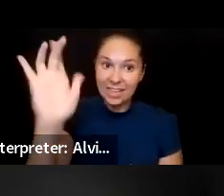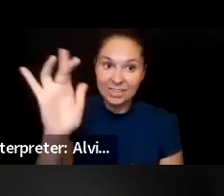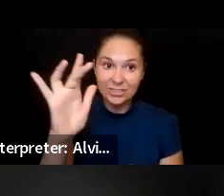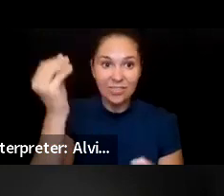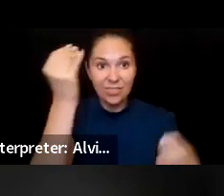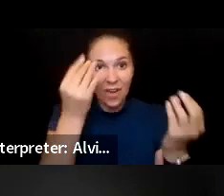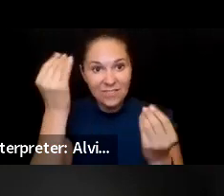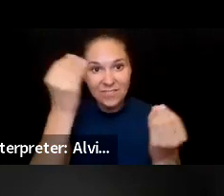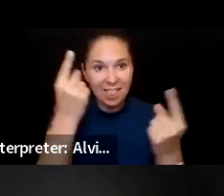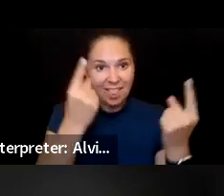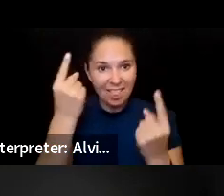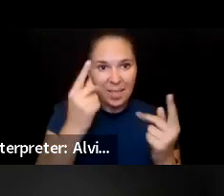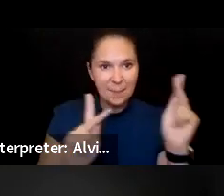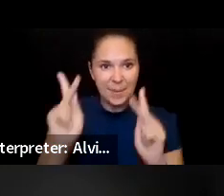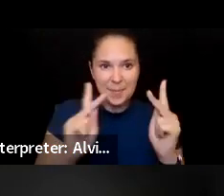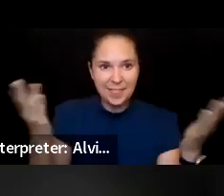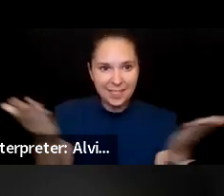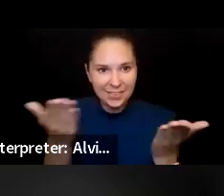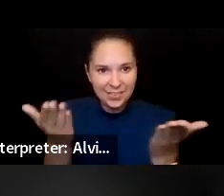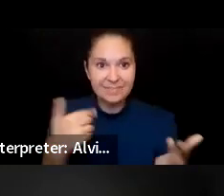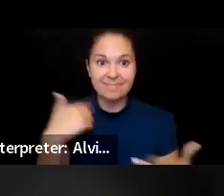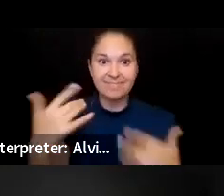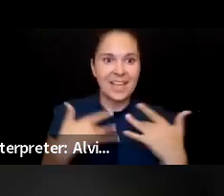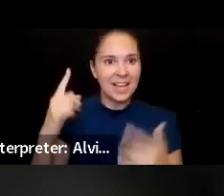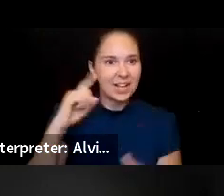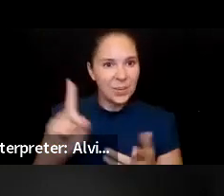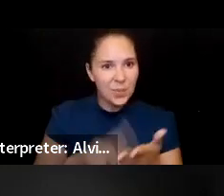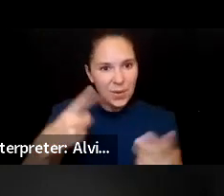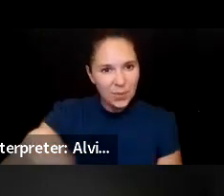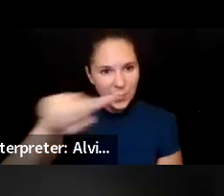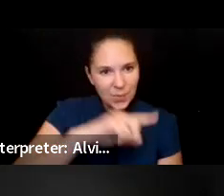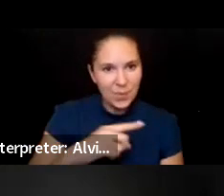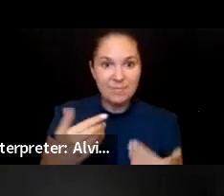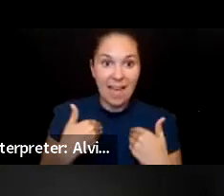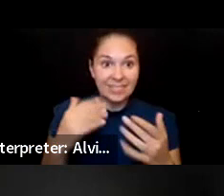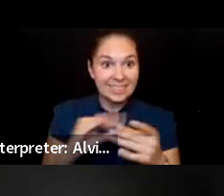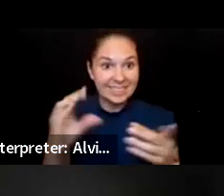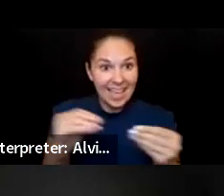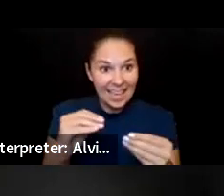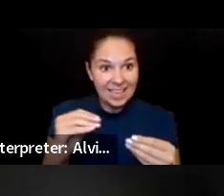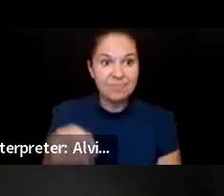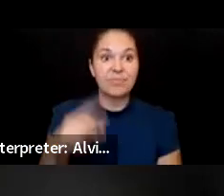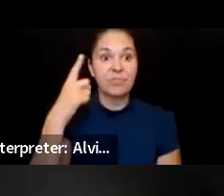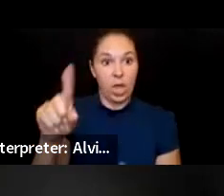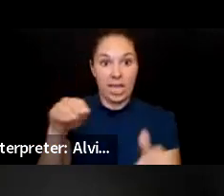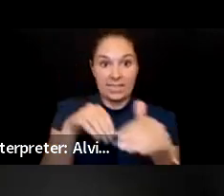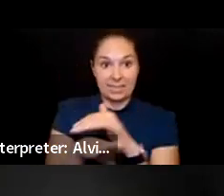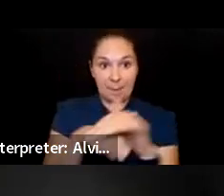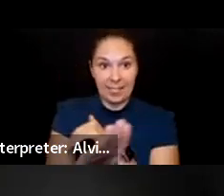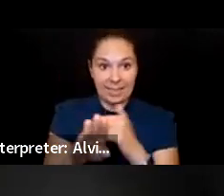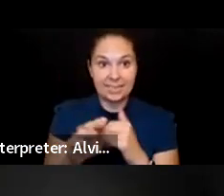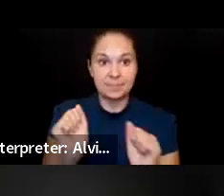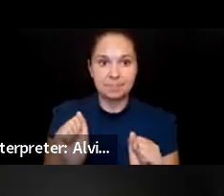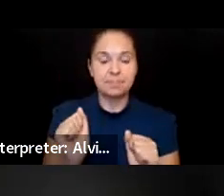thoughtful people here. So I'm very excited to hear what you all have to say. As far as accessibility is